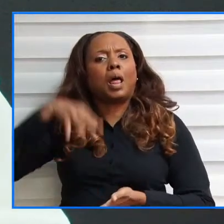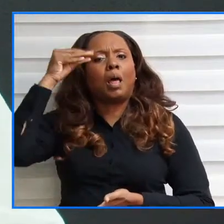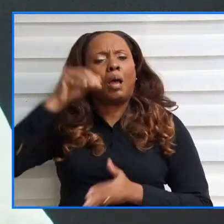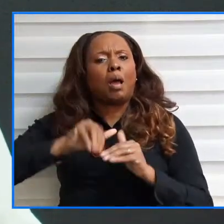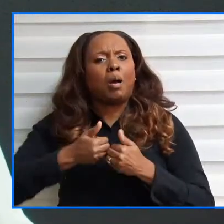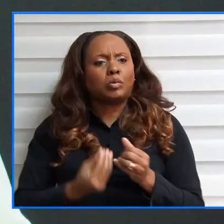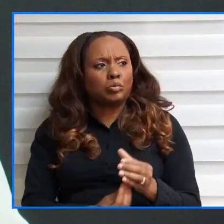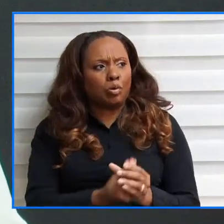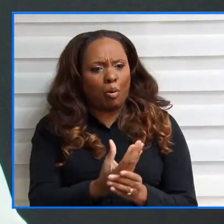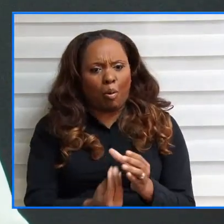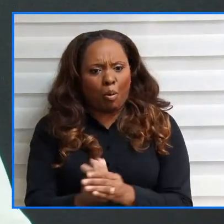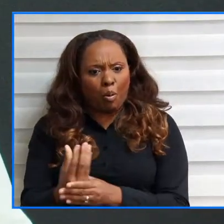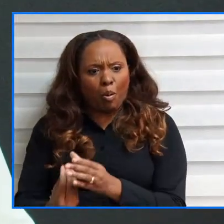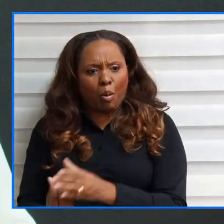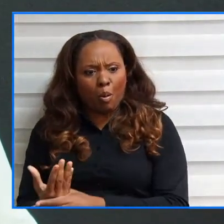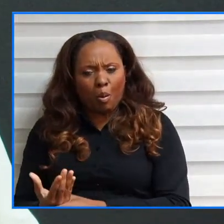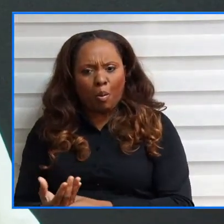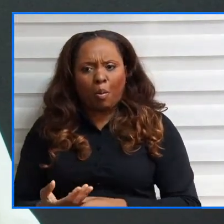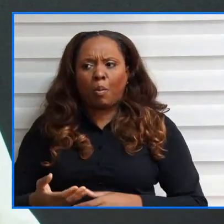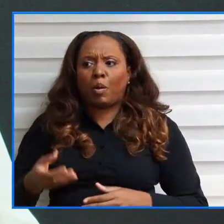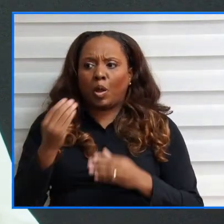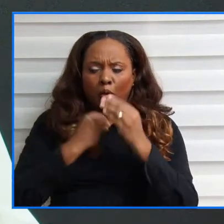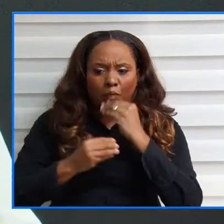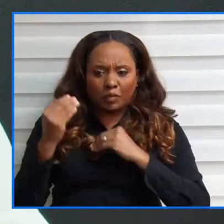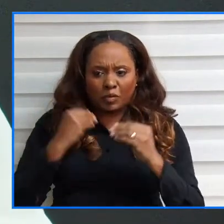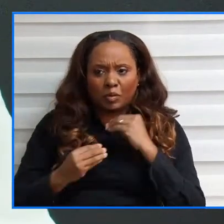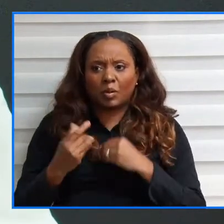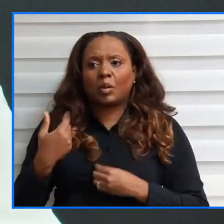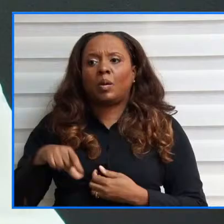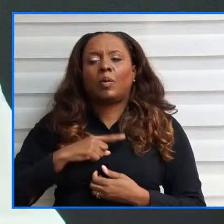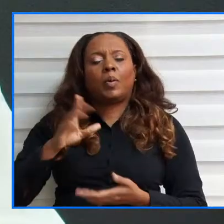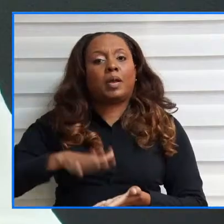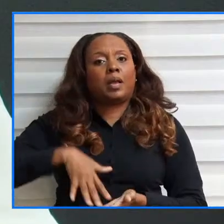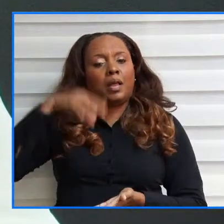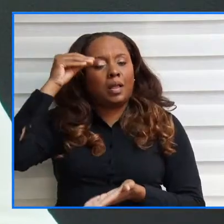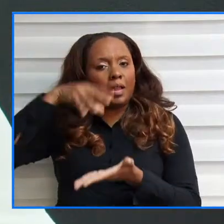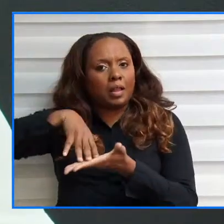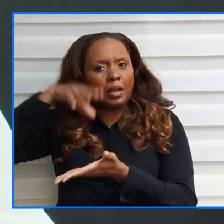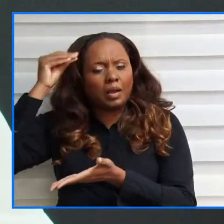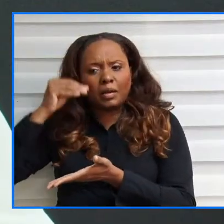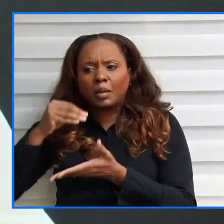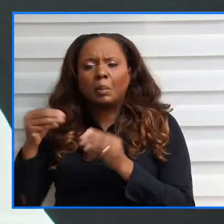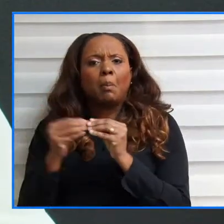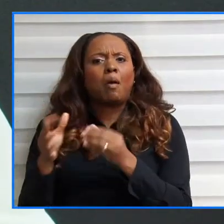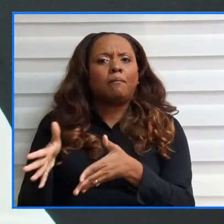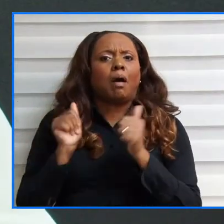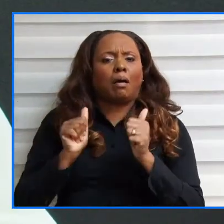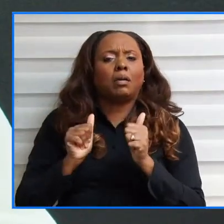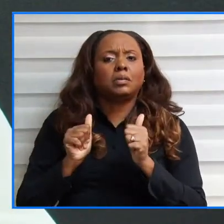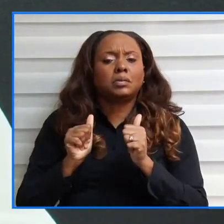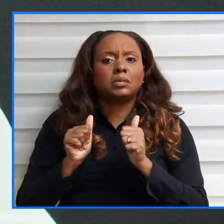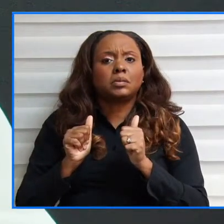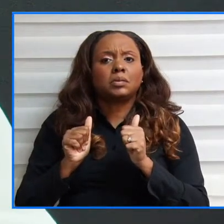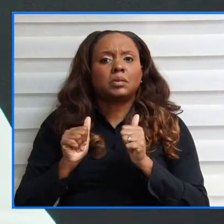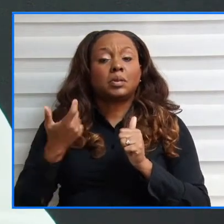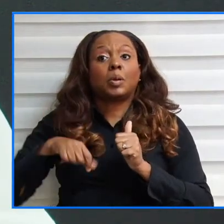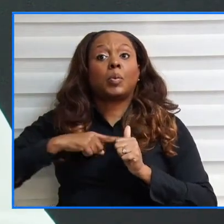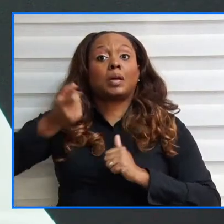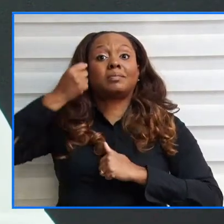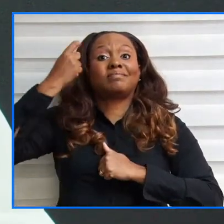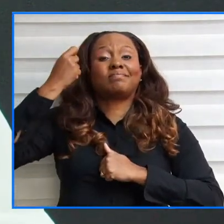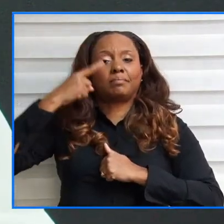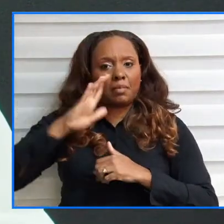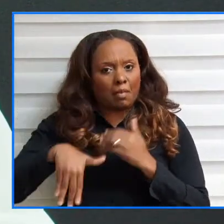resilient. And I think that we are learning these messages very quickly, and we agree that each of